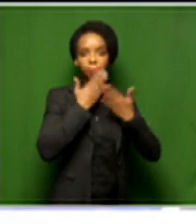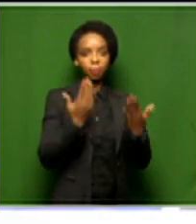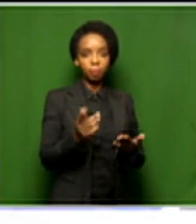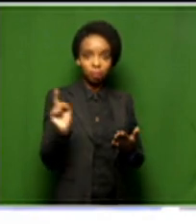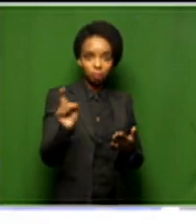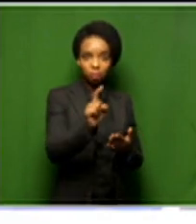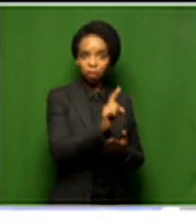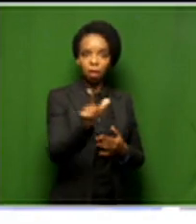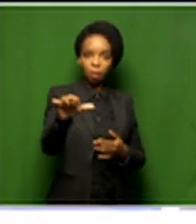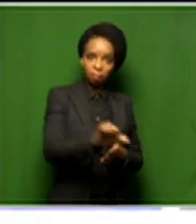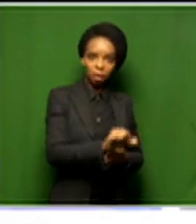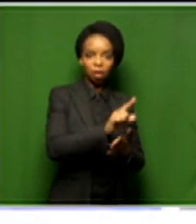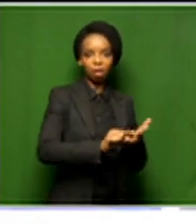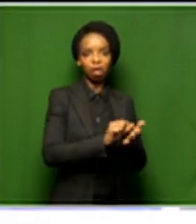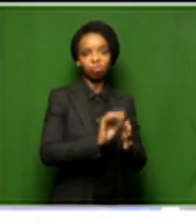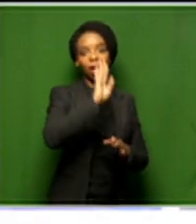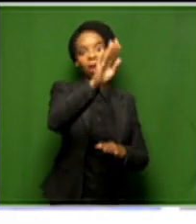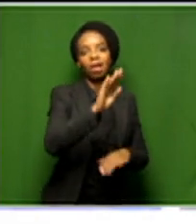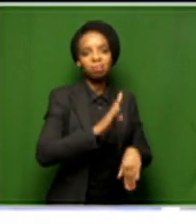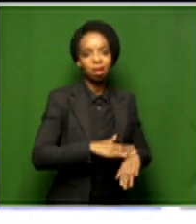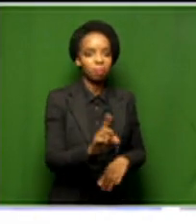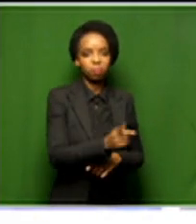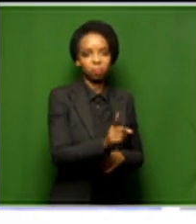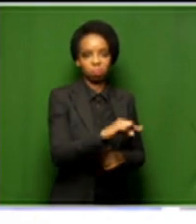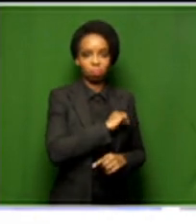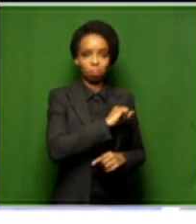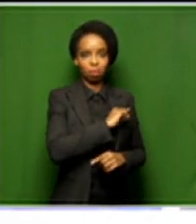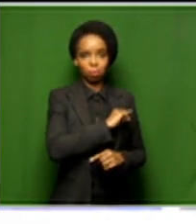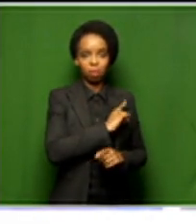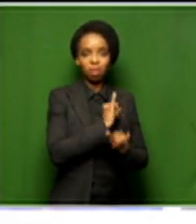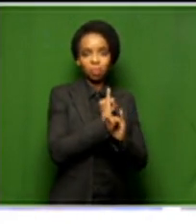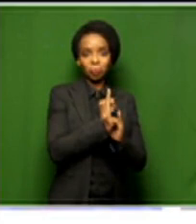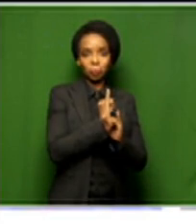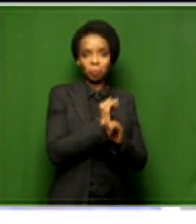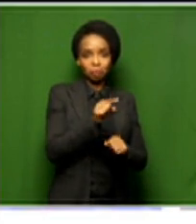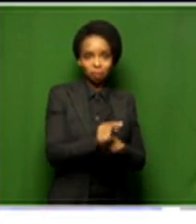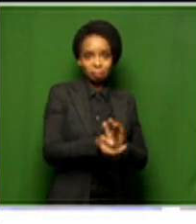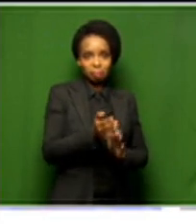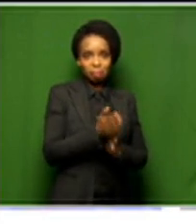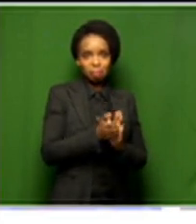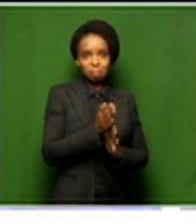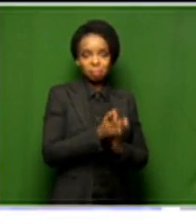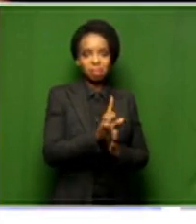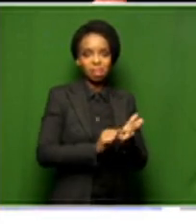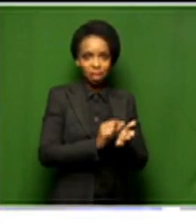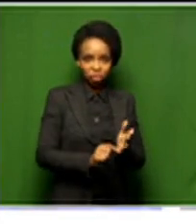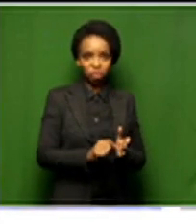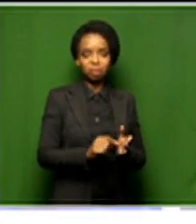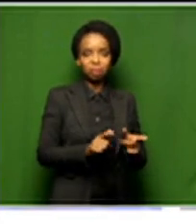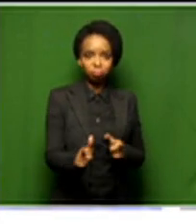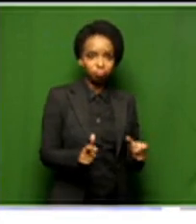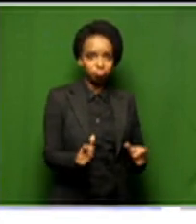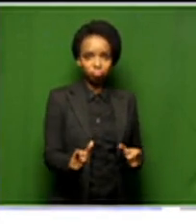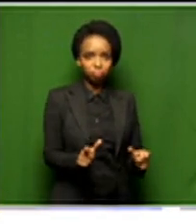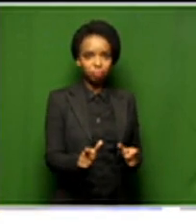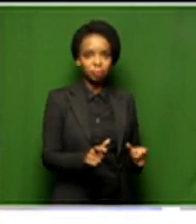back. Yeah. Because some of these things are just elementary, really, especially for an institution that has been running elections for so long. But, as you